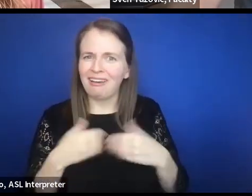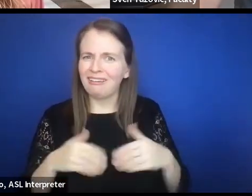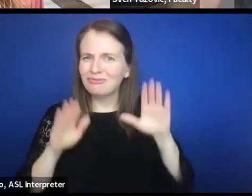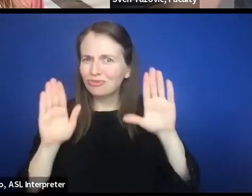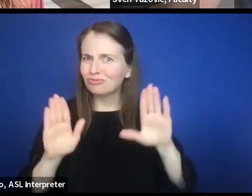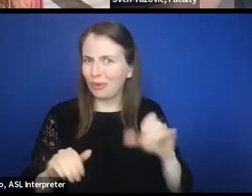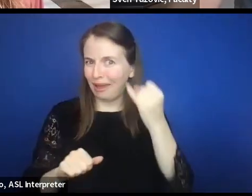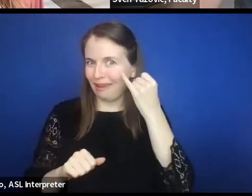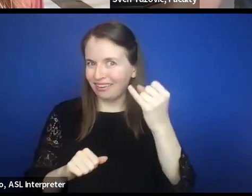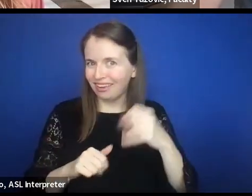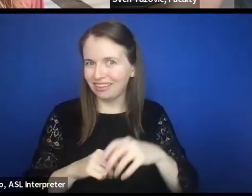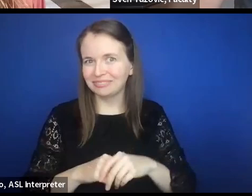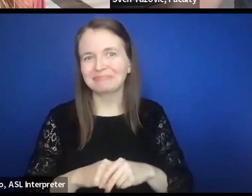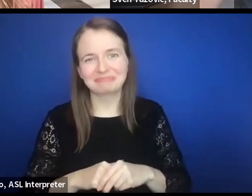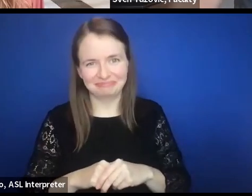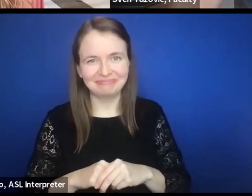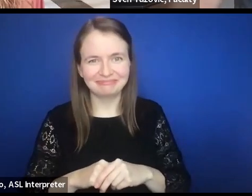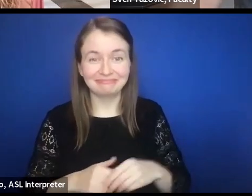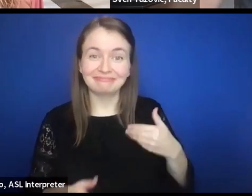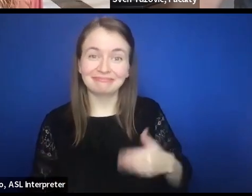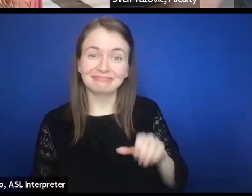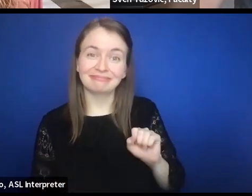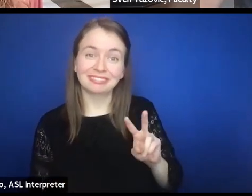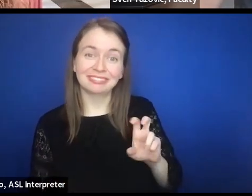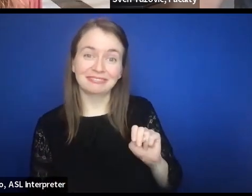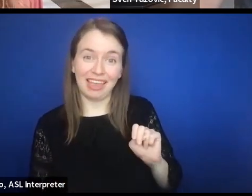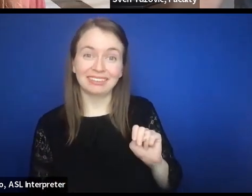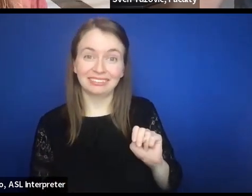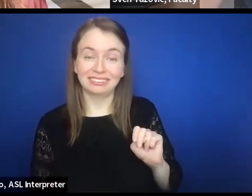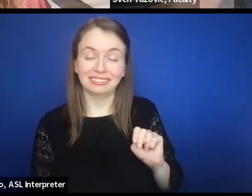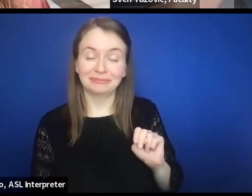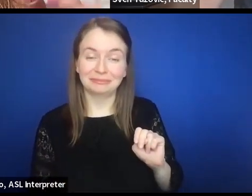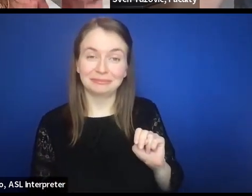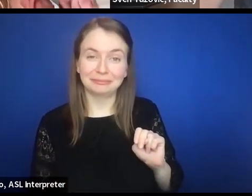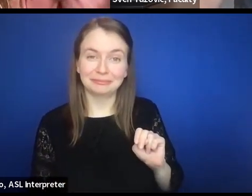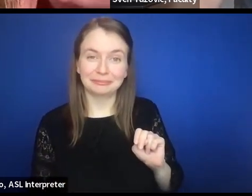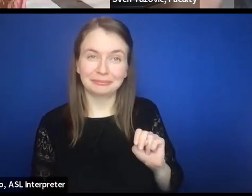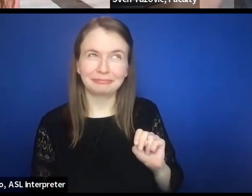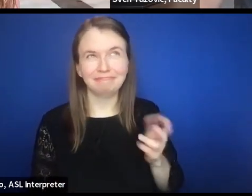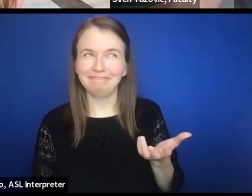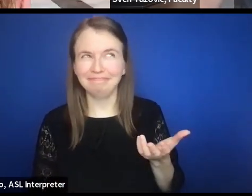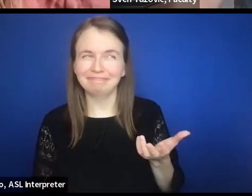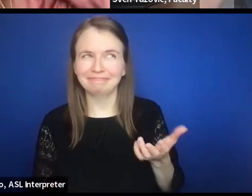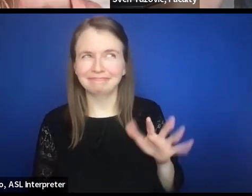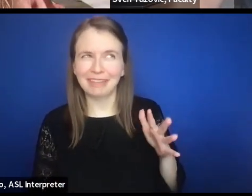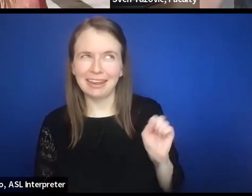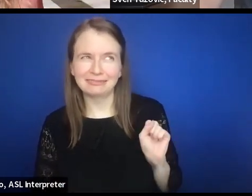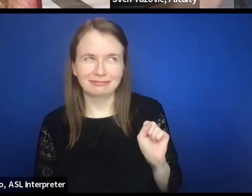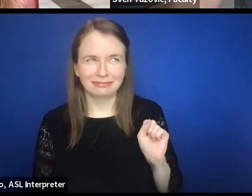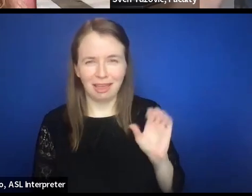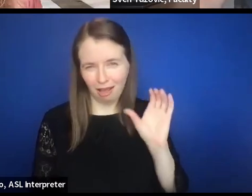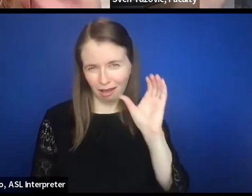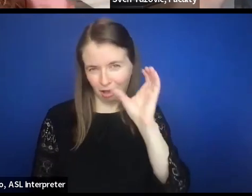great idea. Yes, so my name is Sven. I'm a bit of the